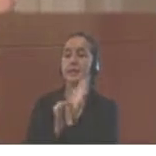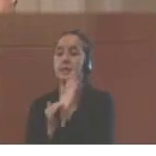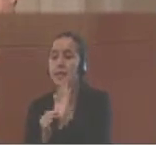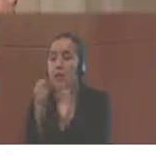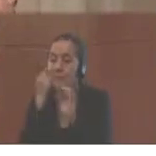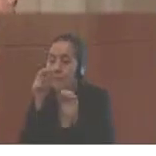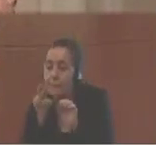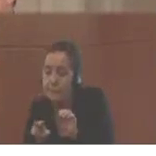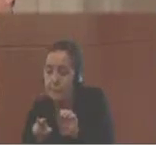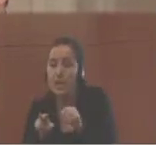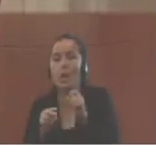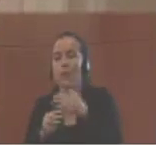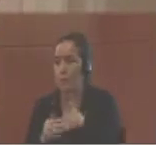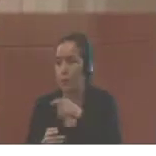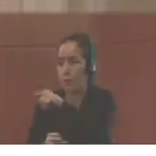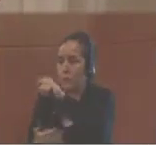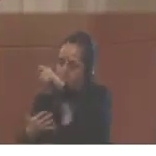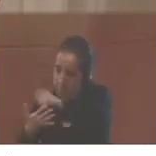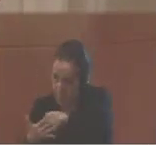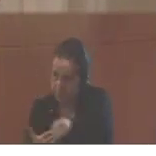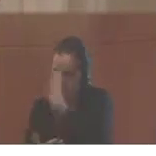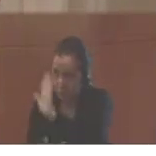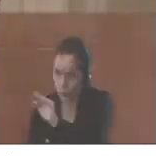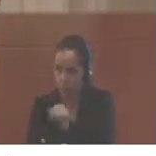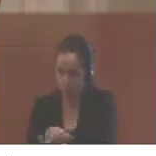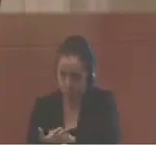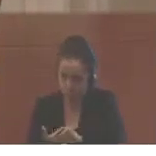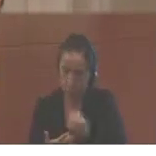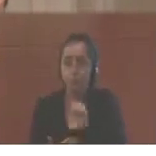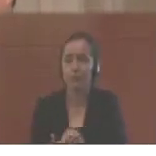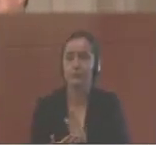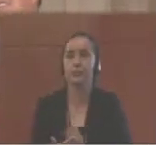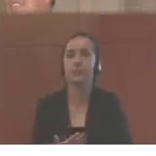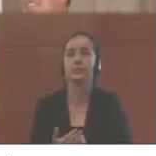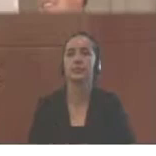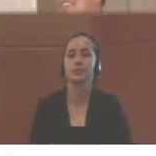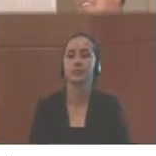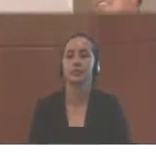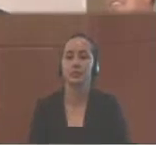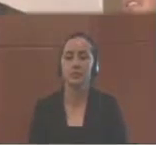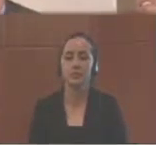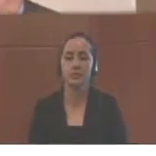as a witness of honor and endorse this agreement.